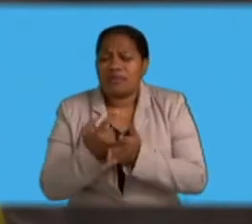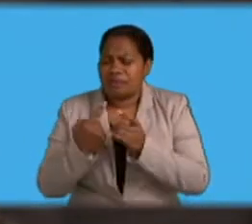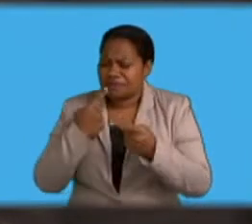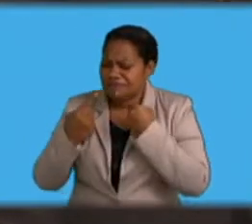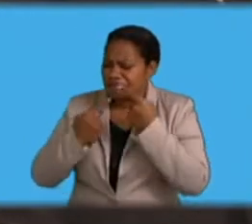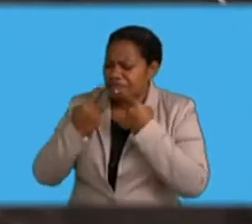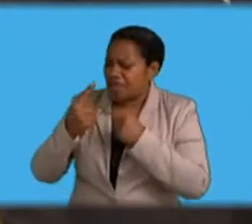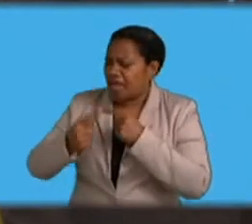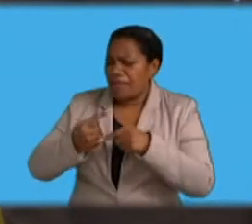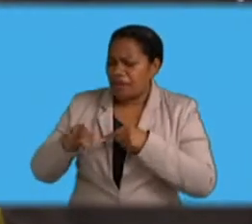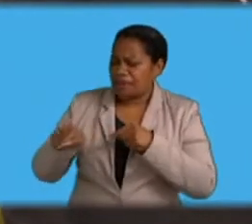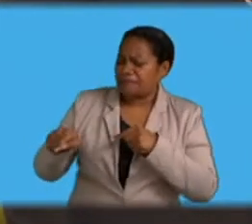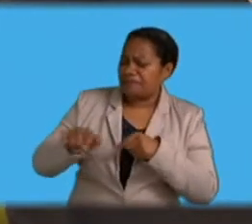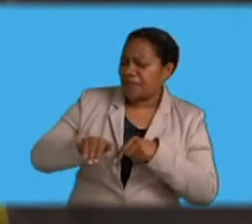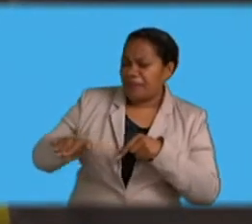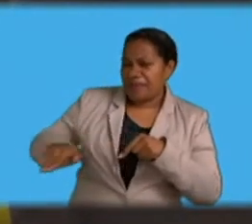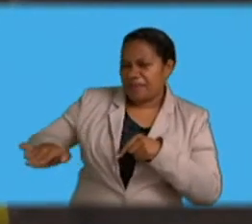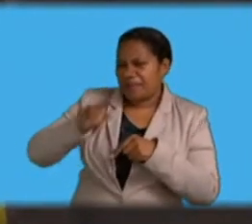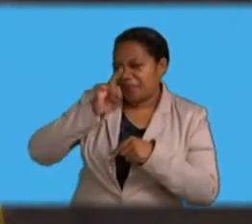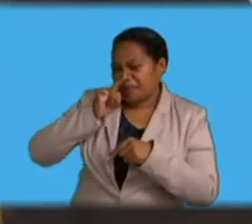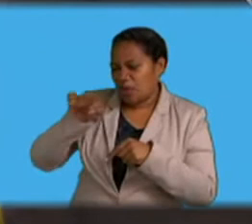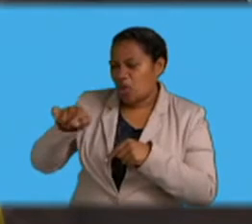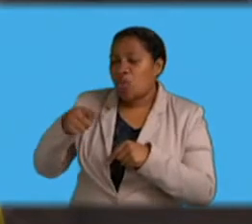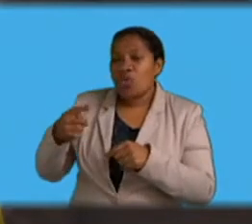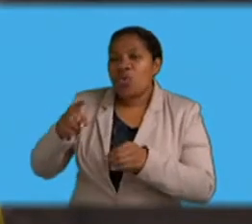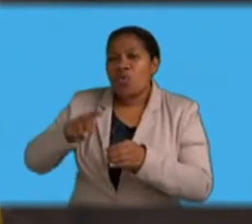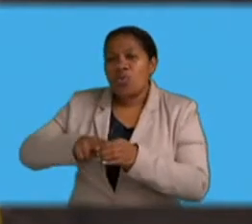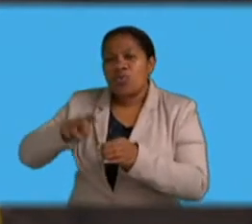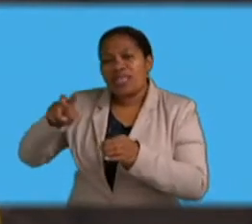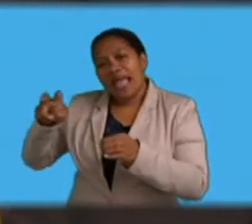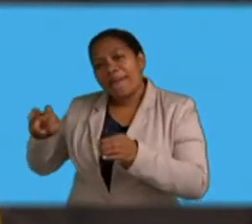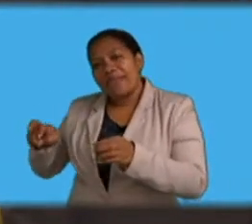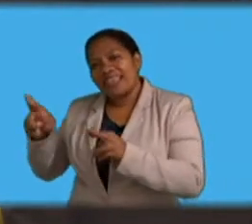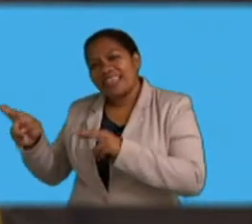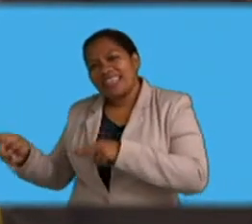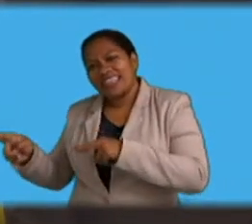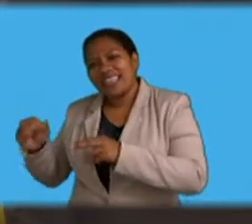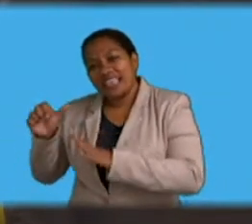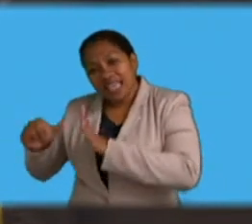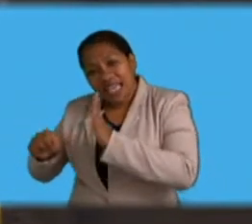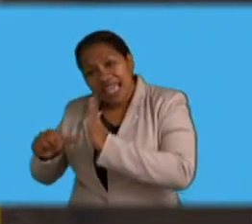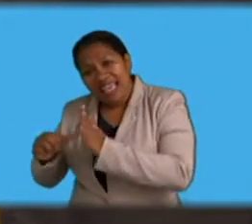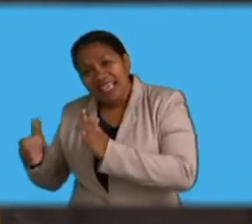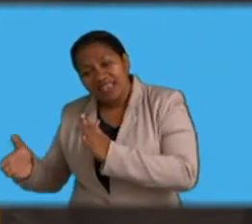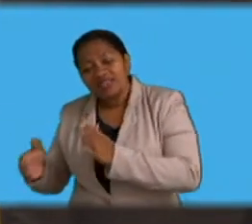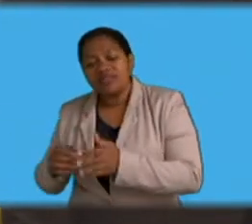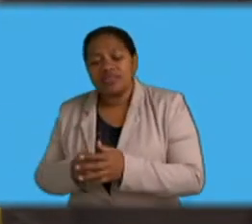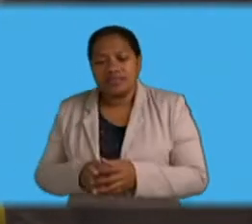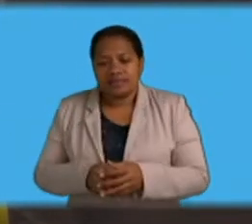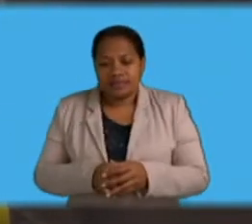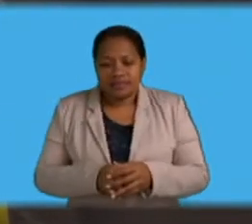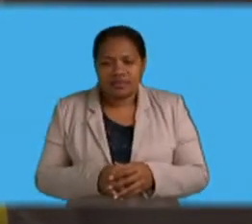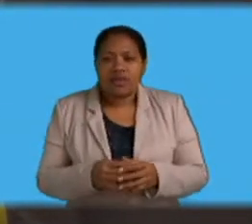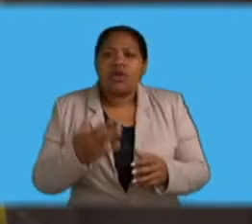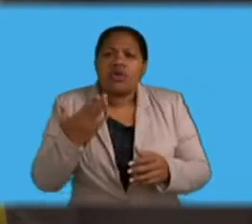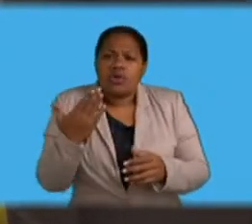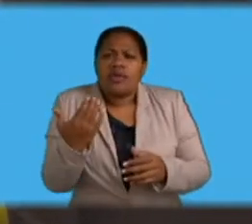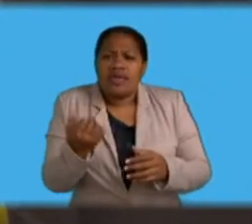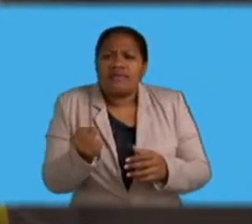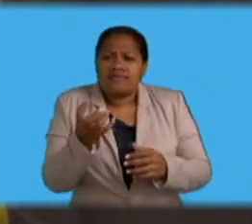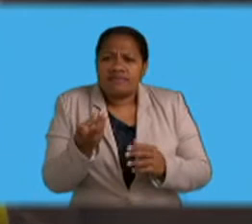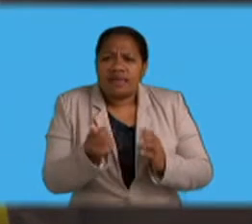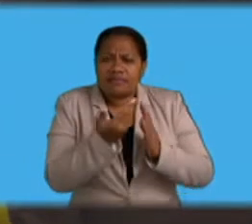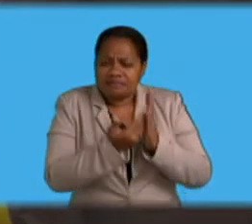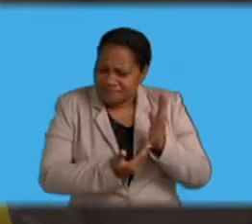are at the retirement age. Let me also address that. We have a provision in the regulations that should that particular